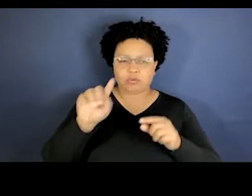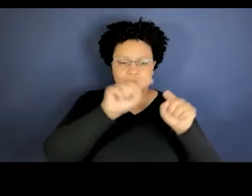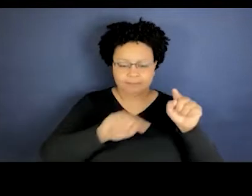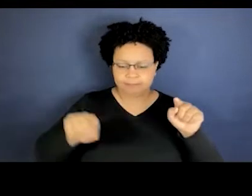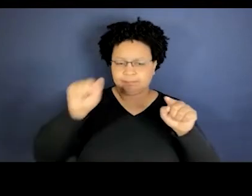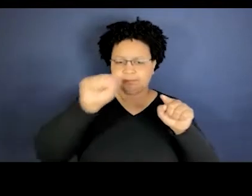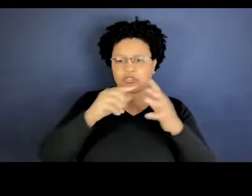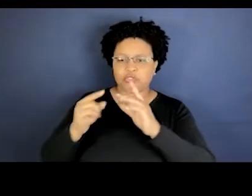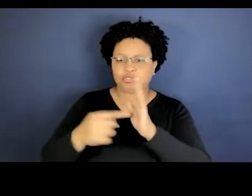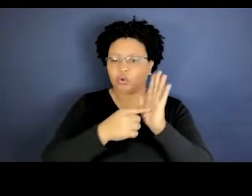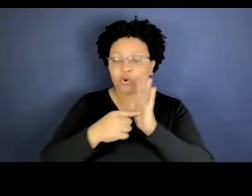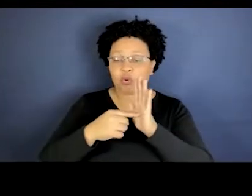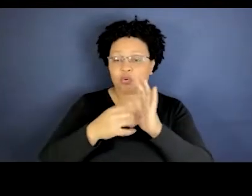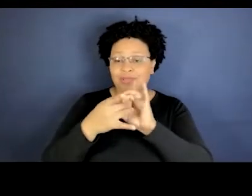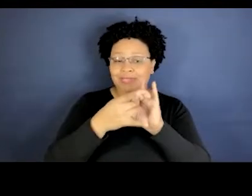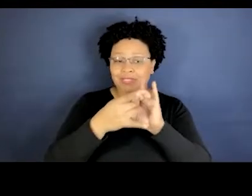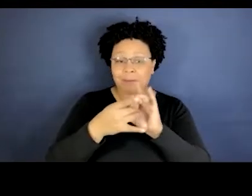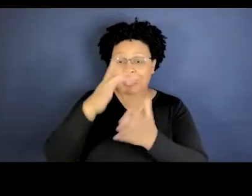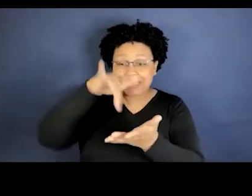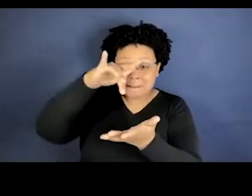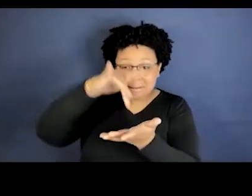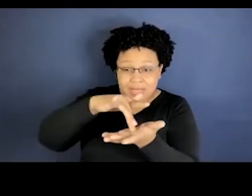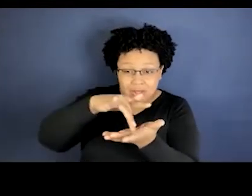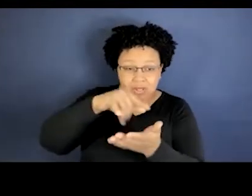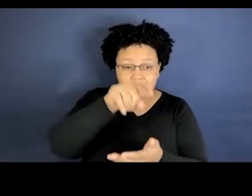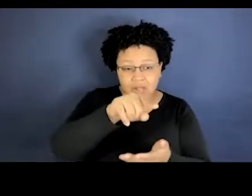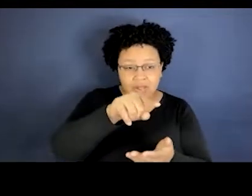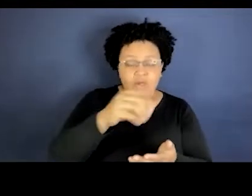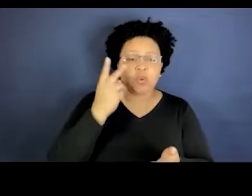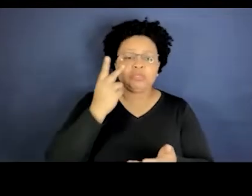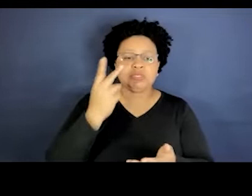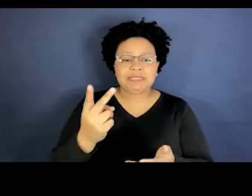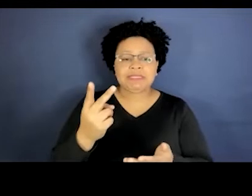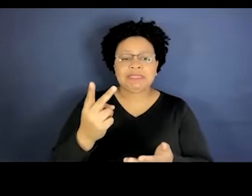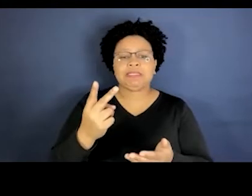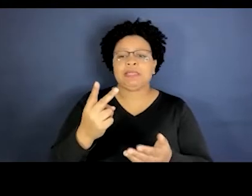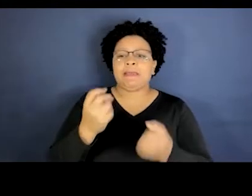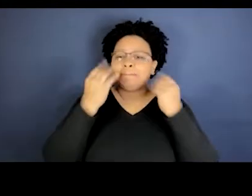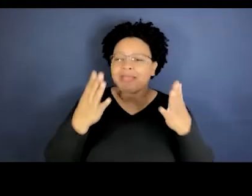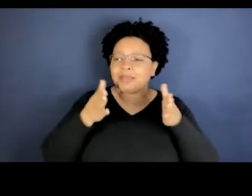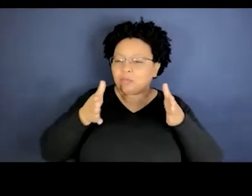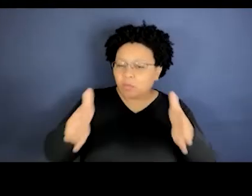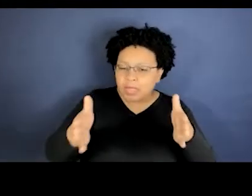arrow really is to be able to demonstrate that there are multiple pathways to being able to get